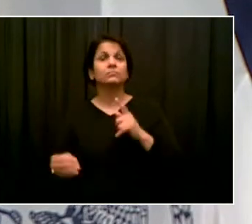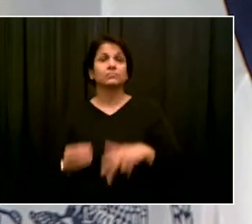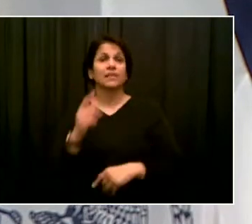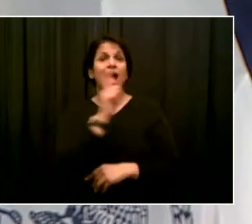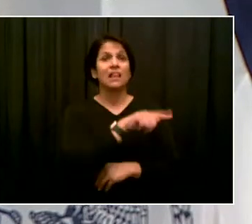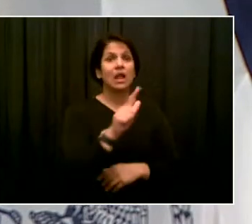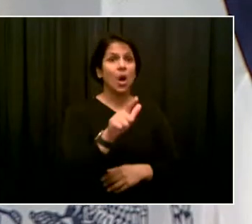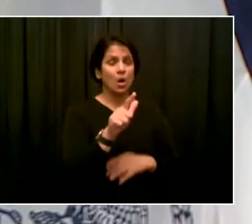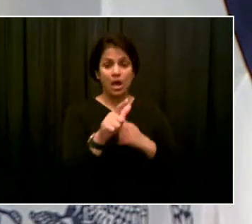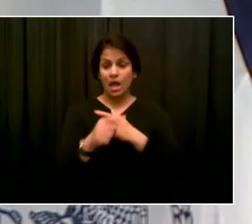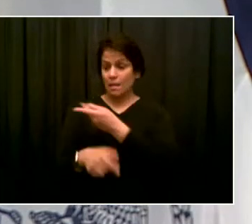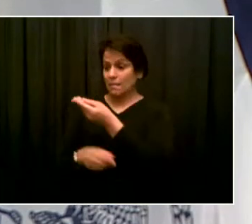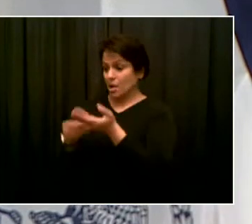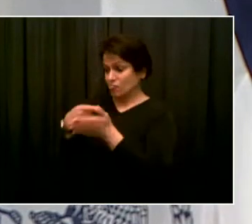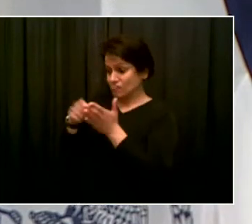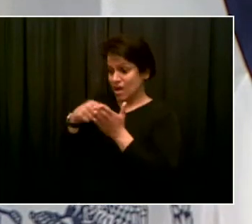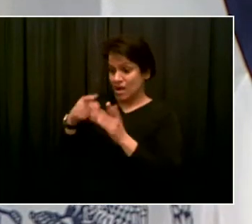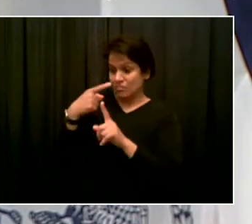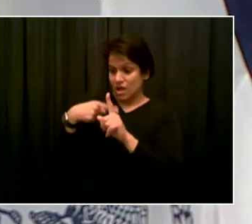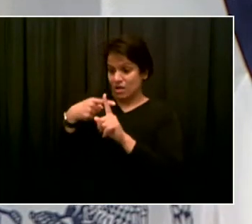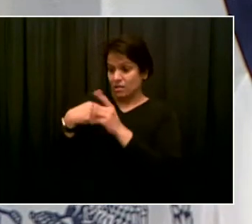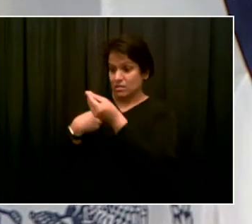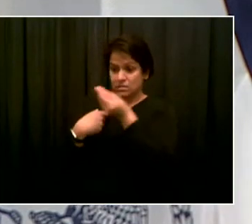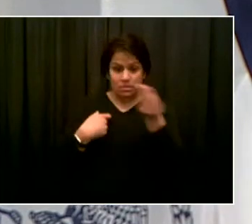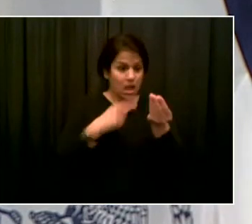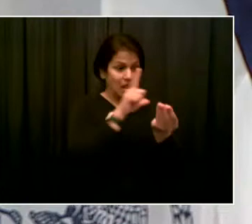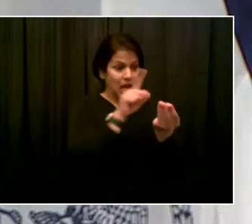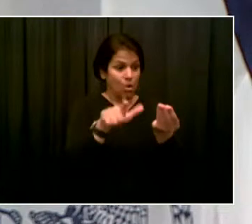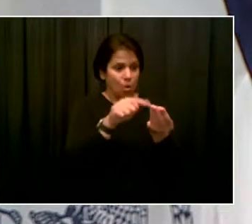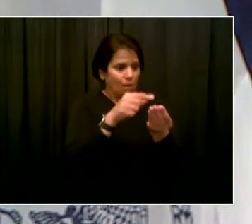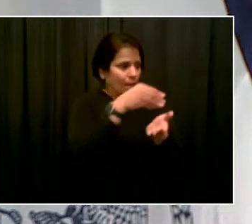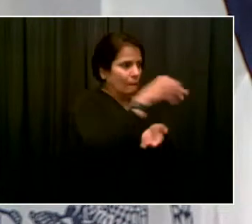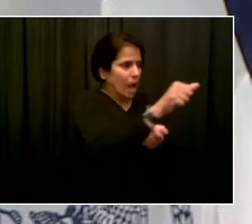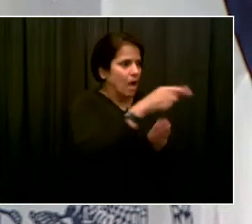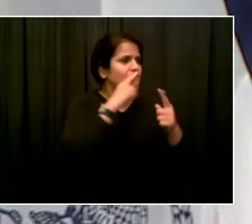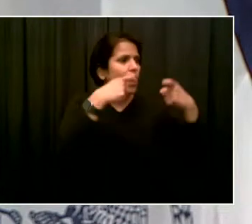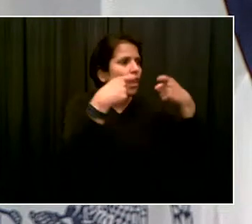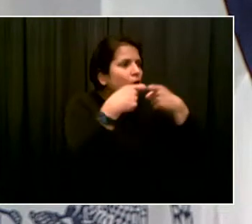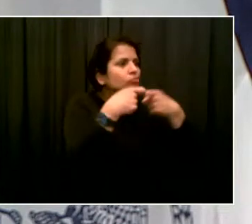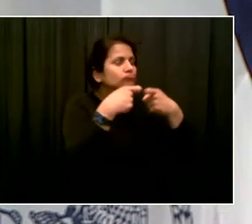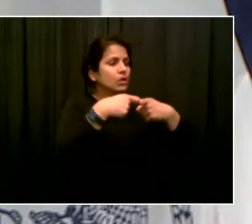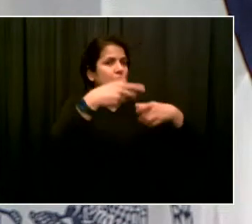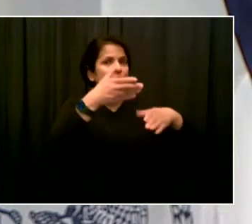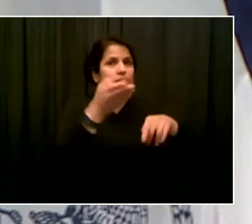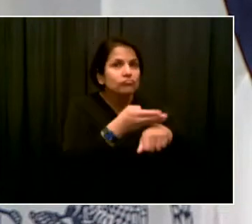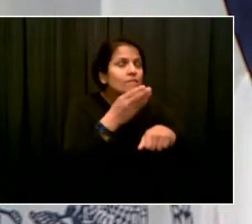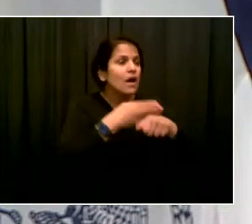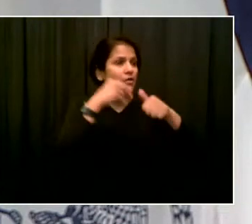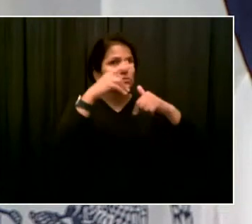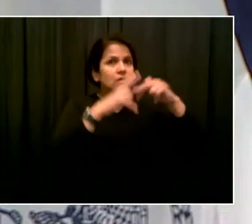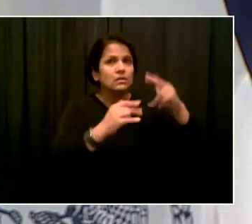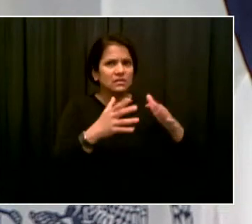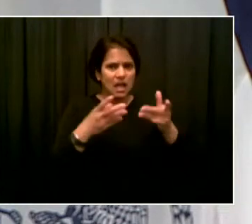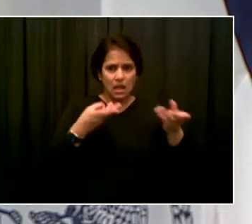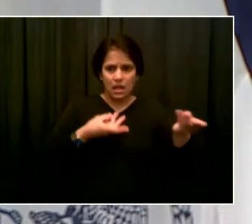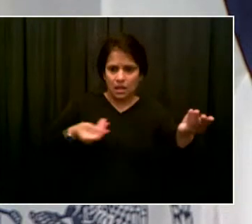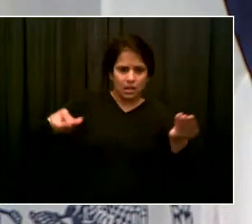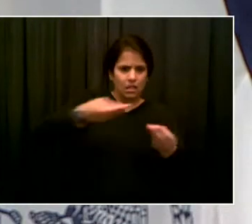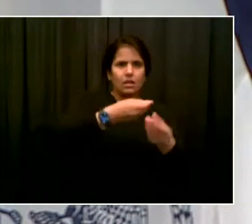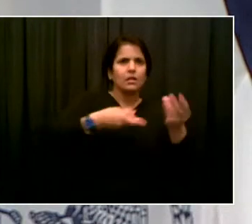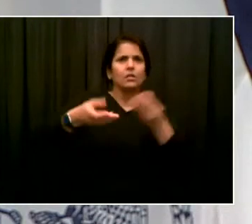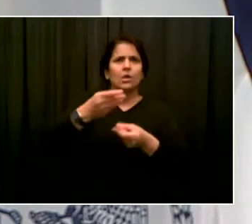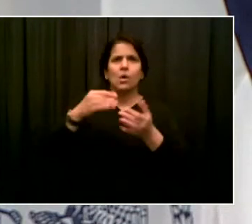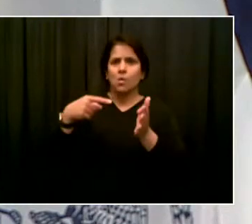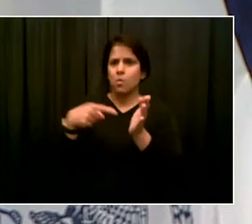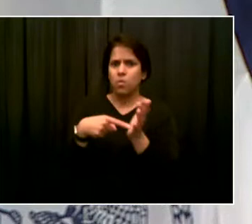anything about to help either the tenants or the the